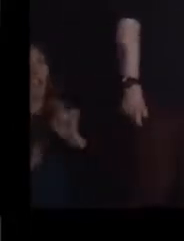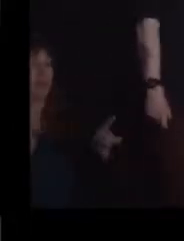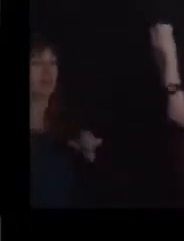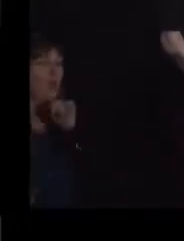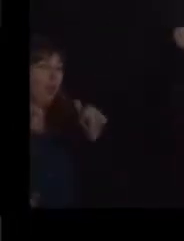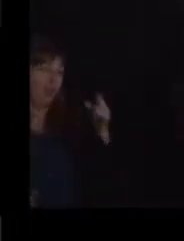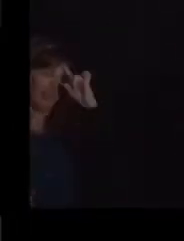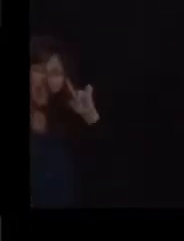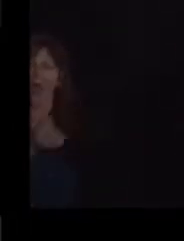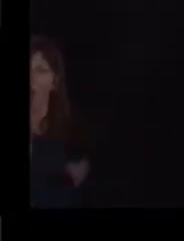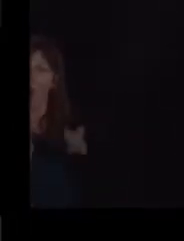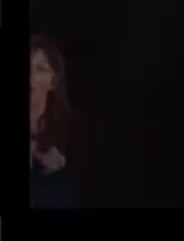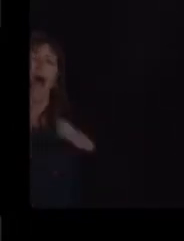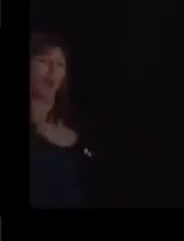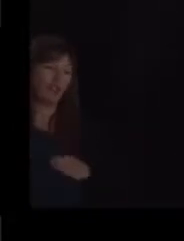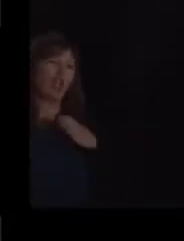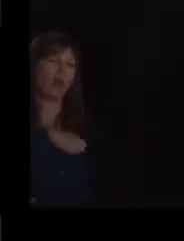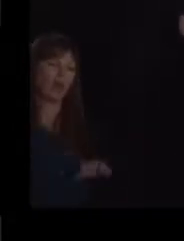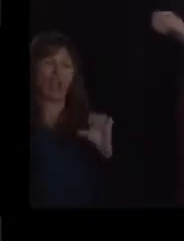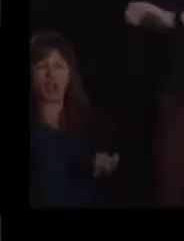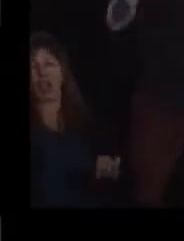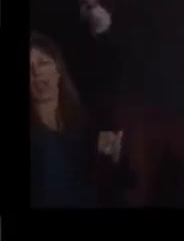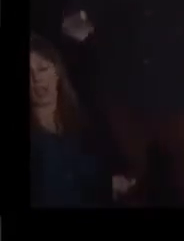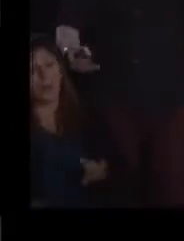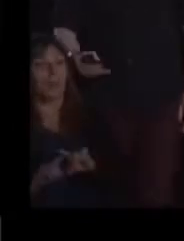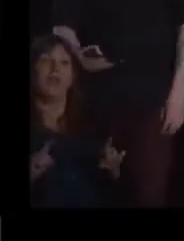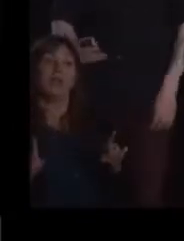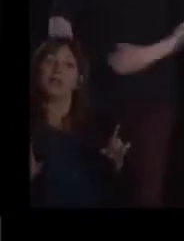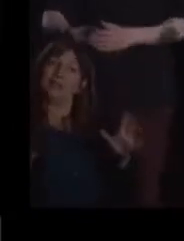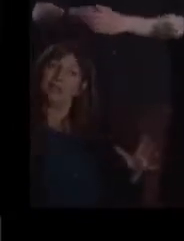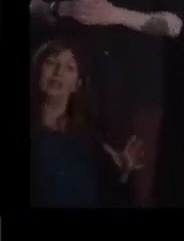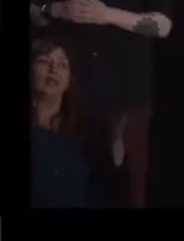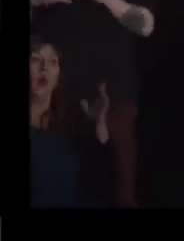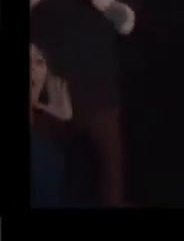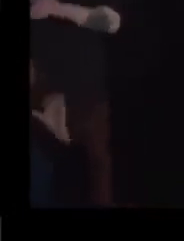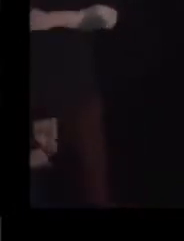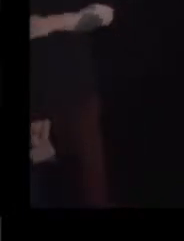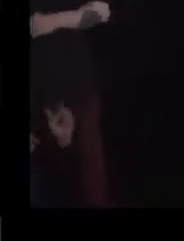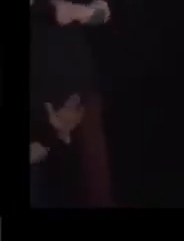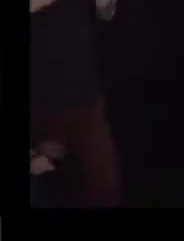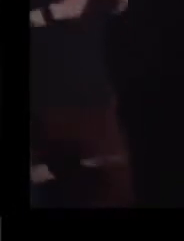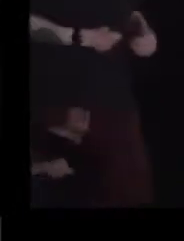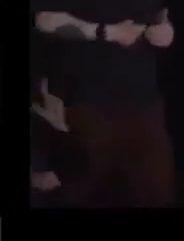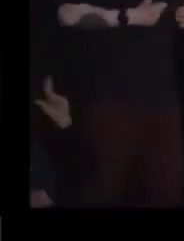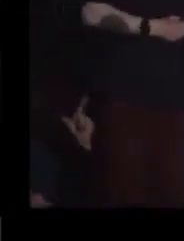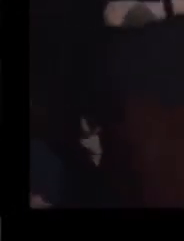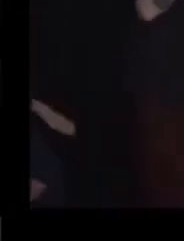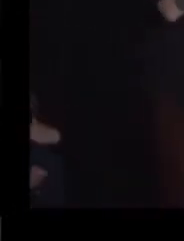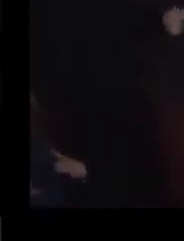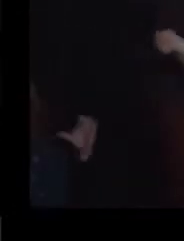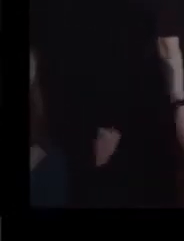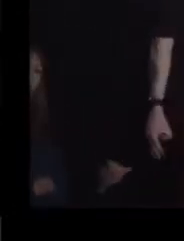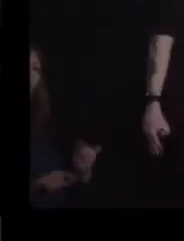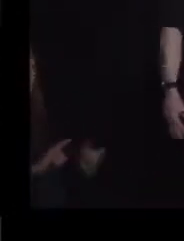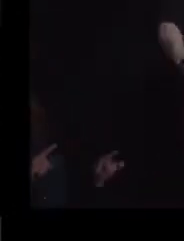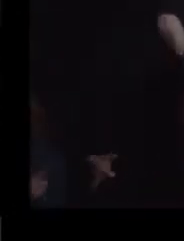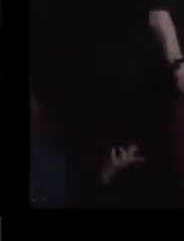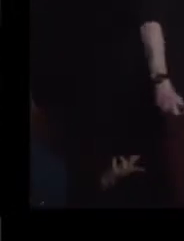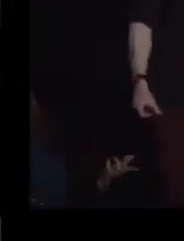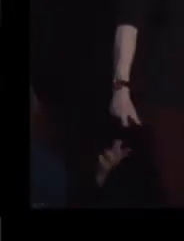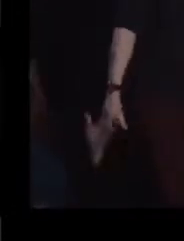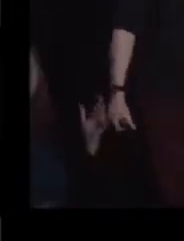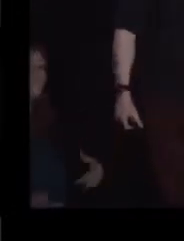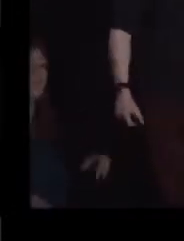go, oh, I wish this was like this. Whether that's actually your workplace. Oh, I kind of wish it was more open to this, or I wish that this happened this way.